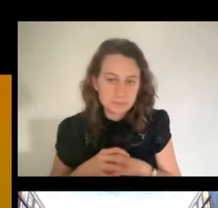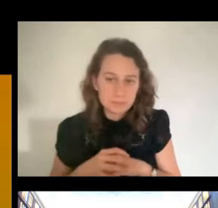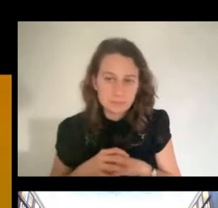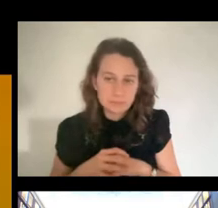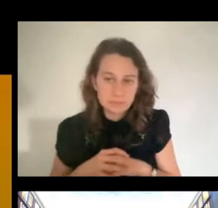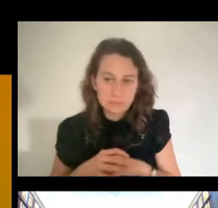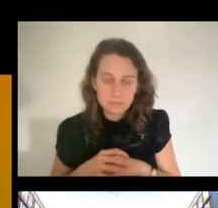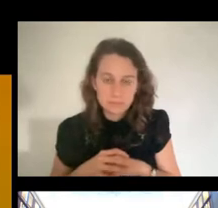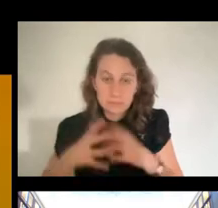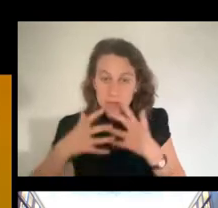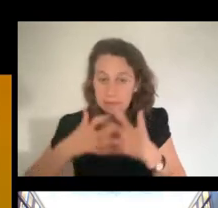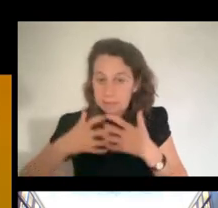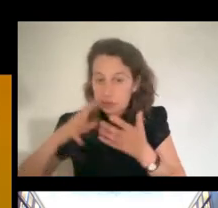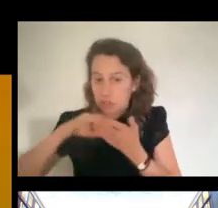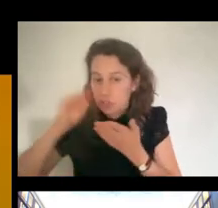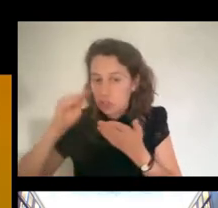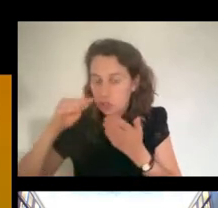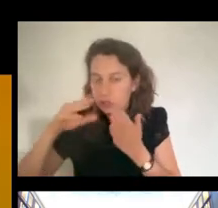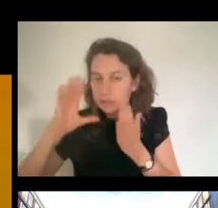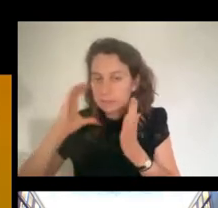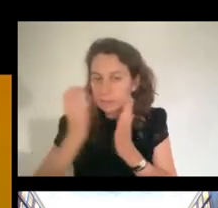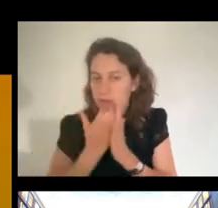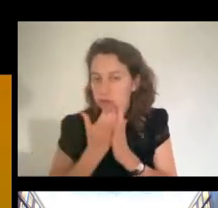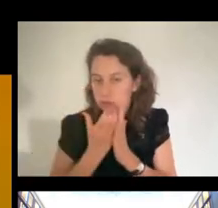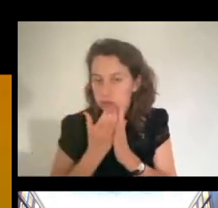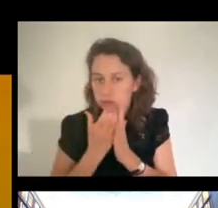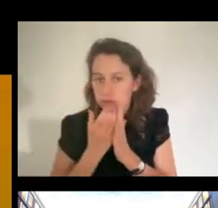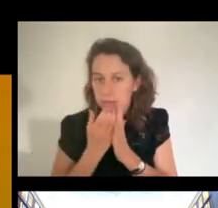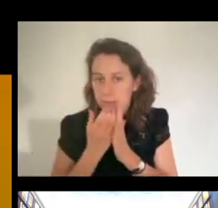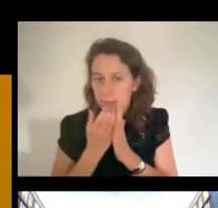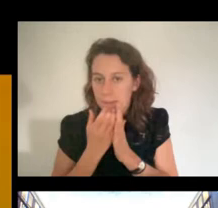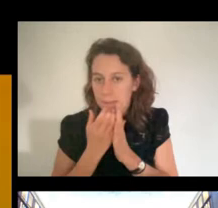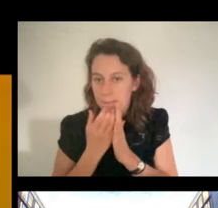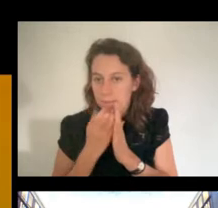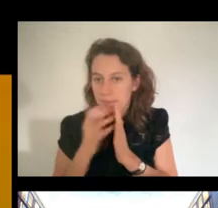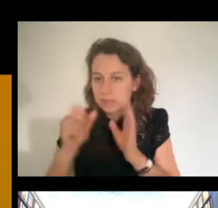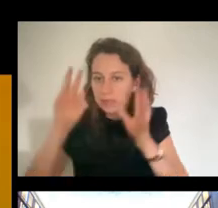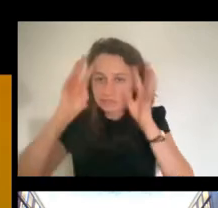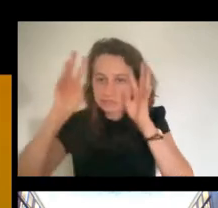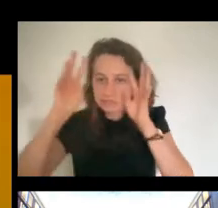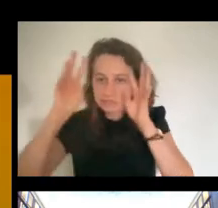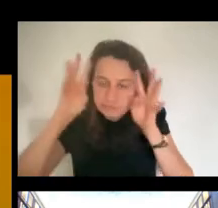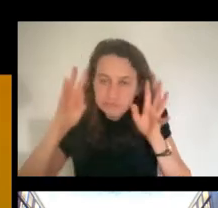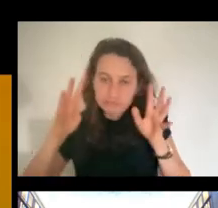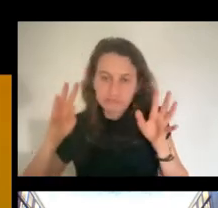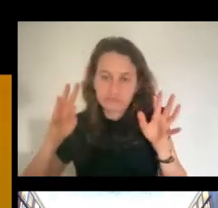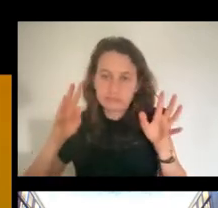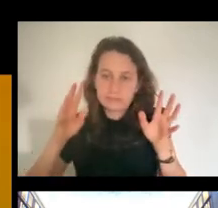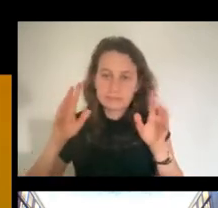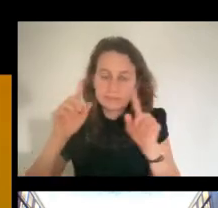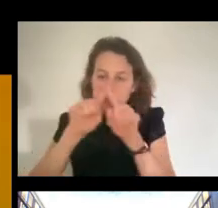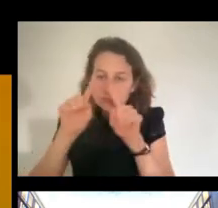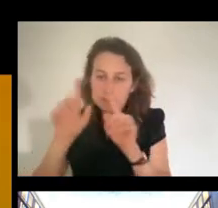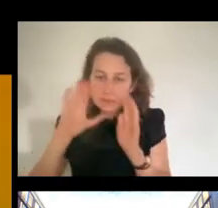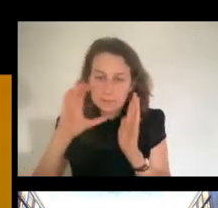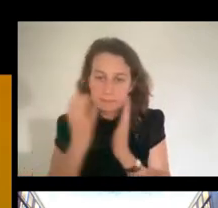machine learning images were really interesting in that they subtly but created these images,